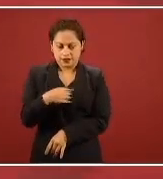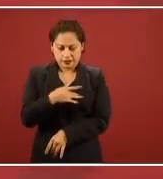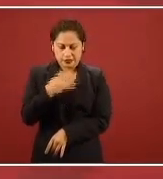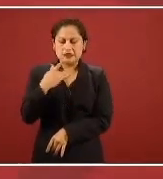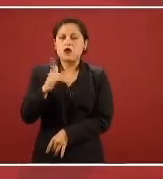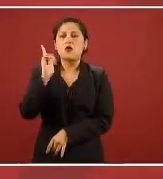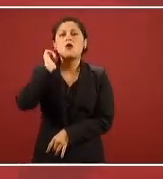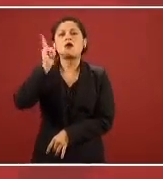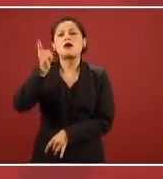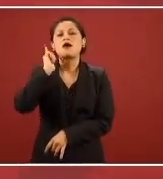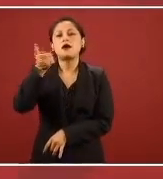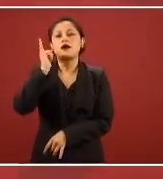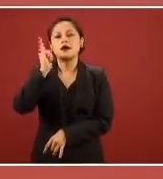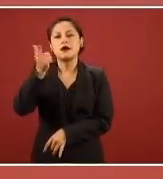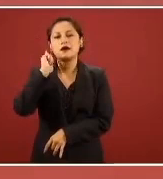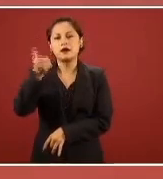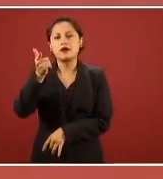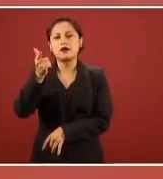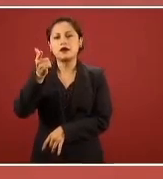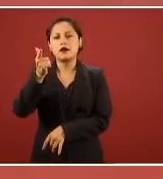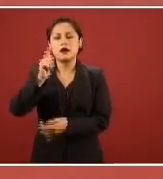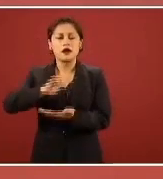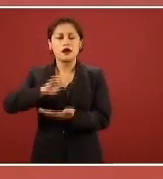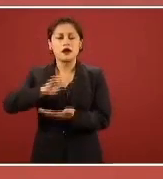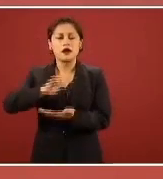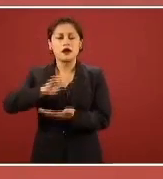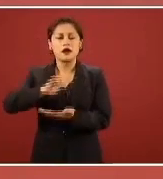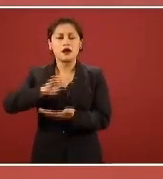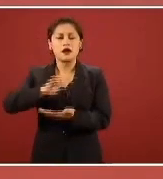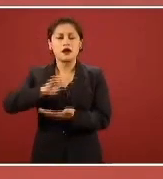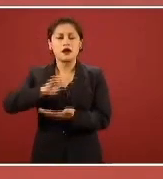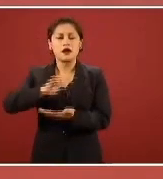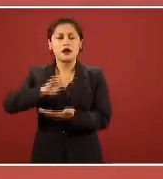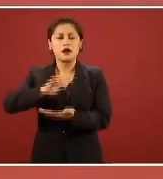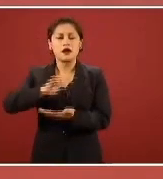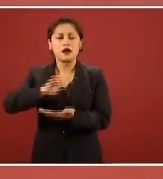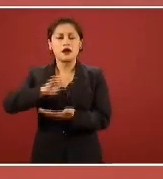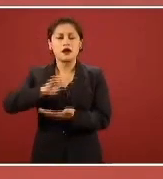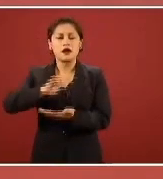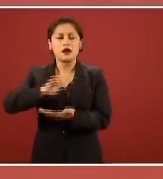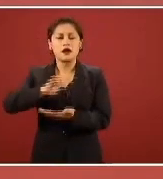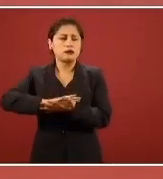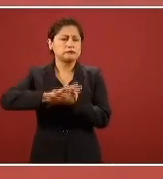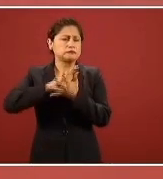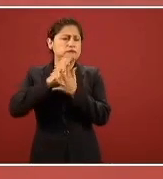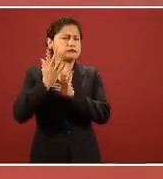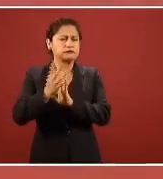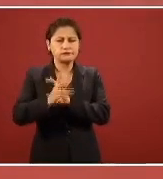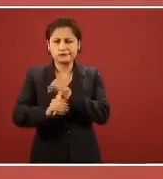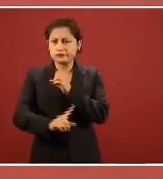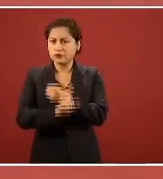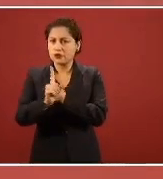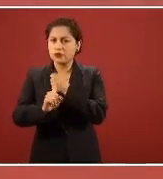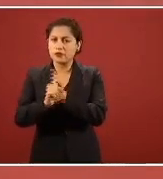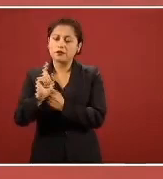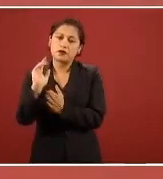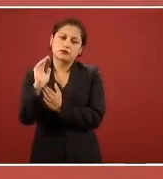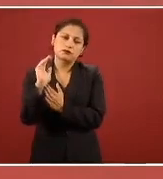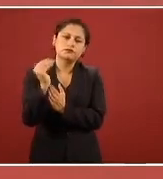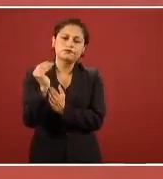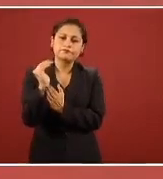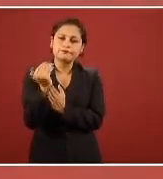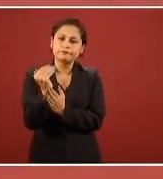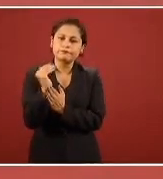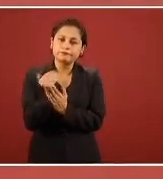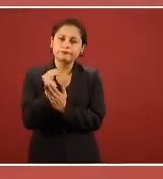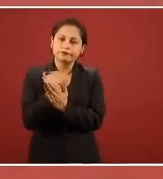de que se reduzca la violencia, that violence be reduced, y que no